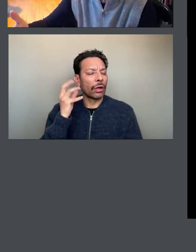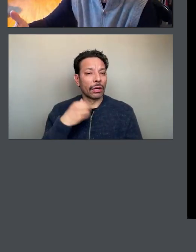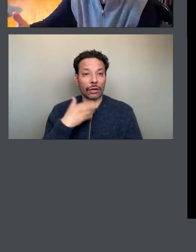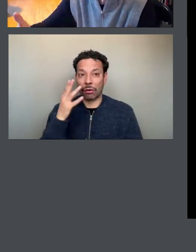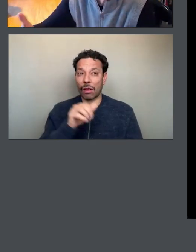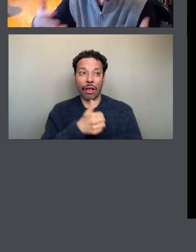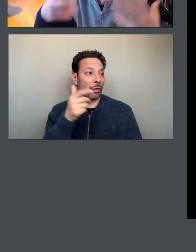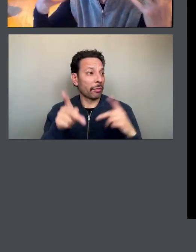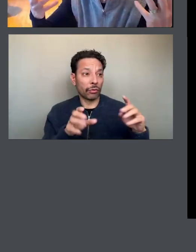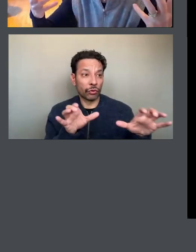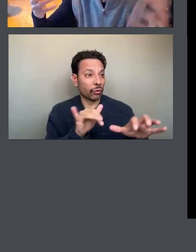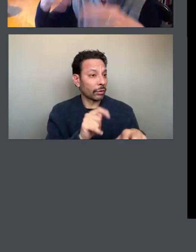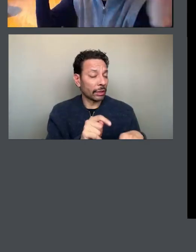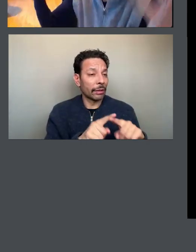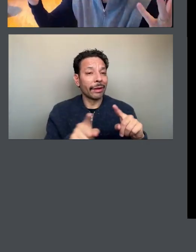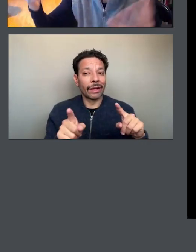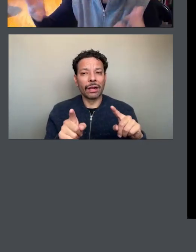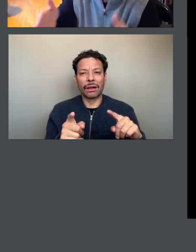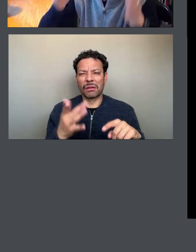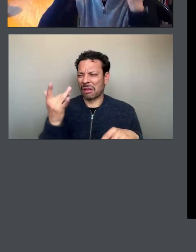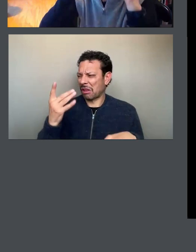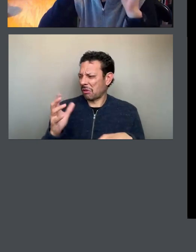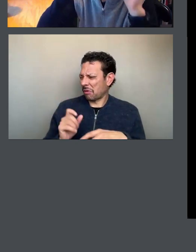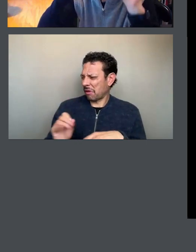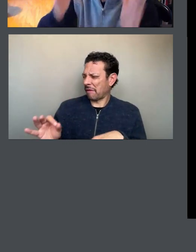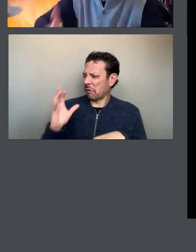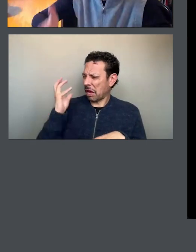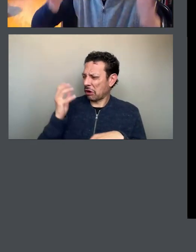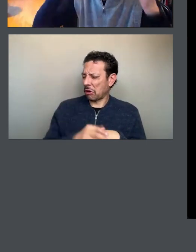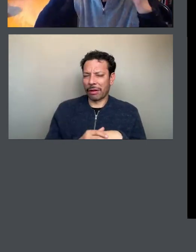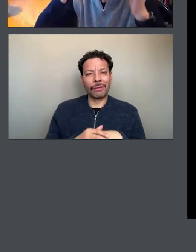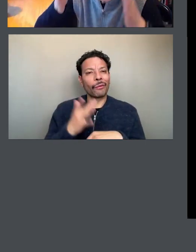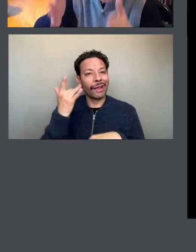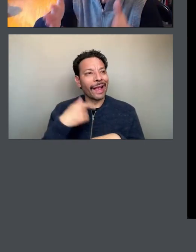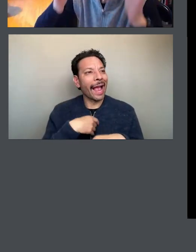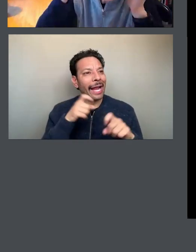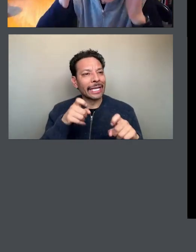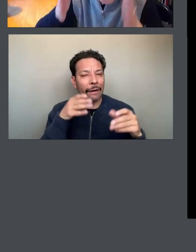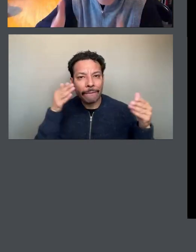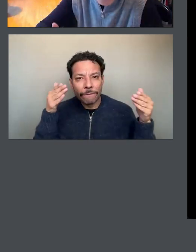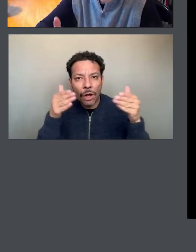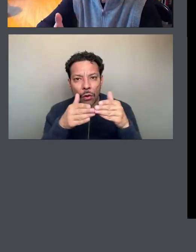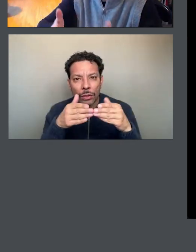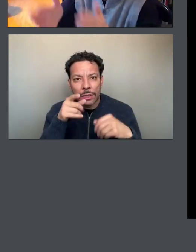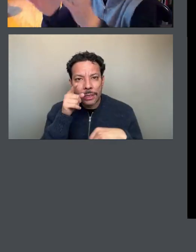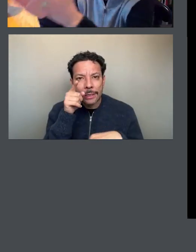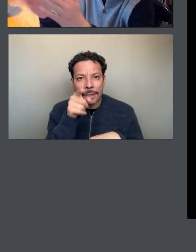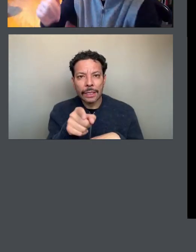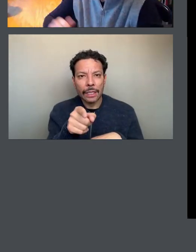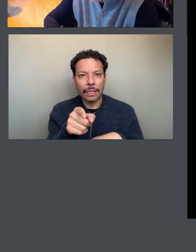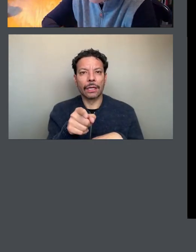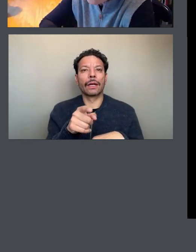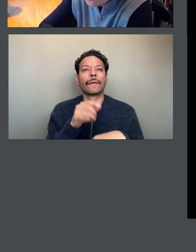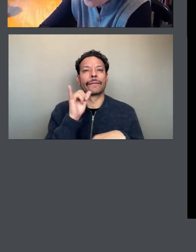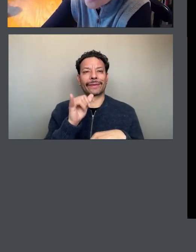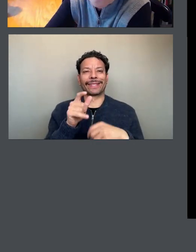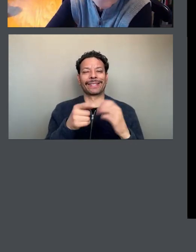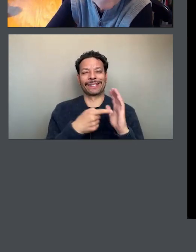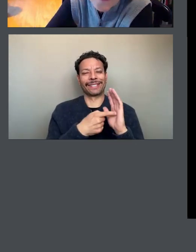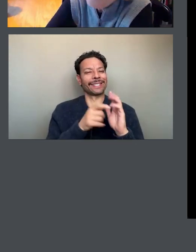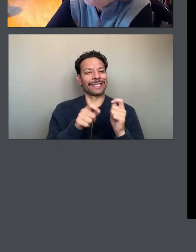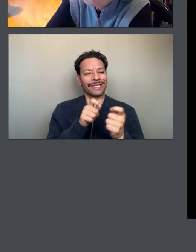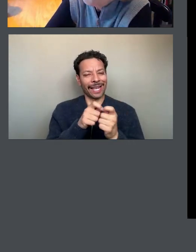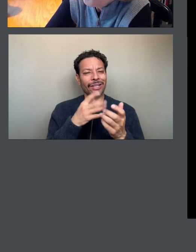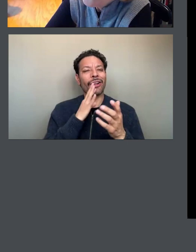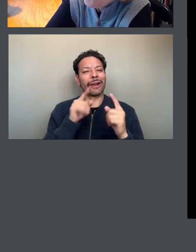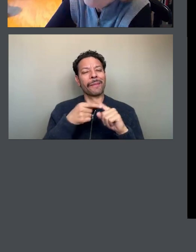people do that, but one might say, why are you turning off the radio? Because I need to focus elsewhere. And that's exactly what we're talking